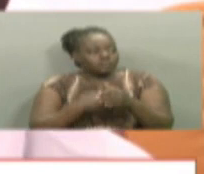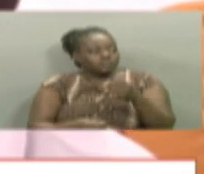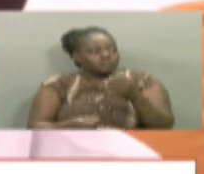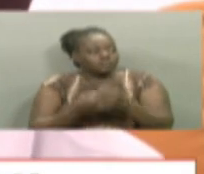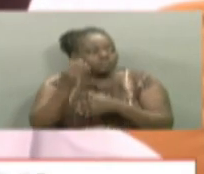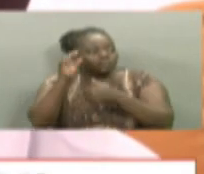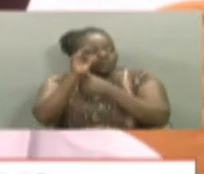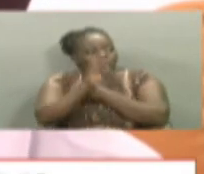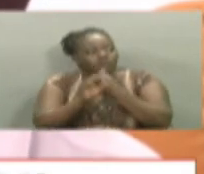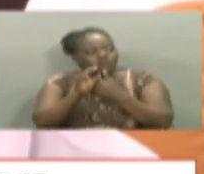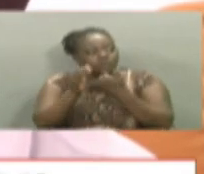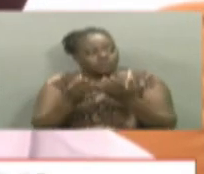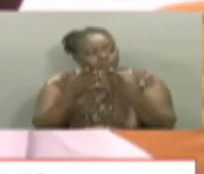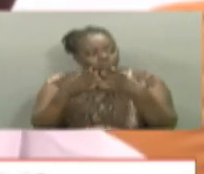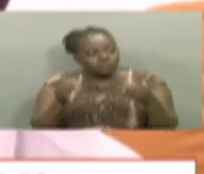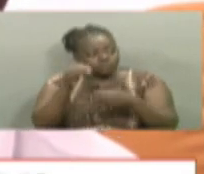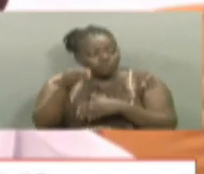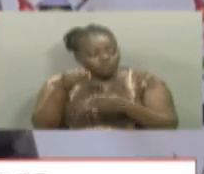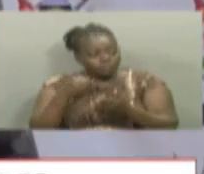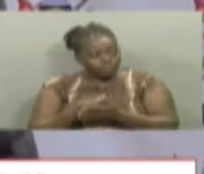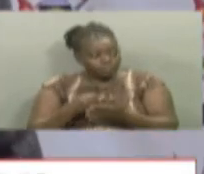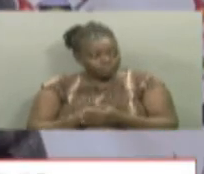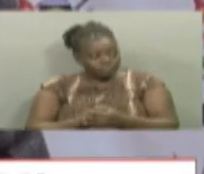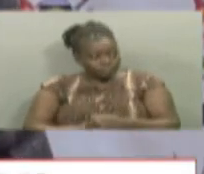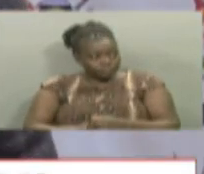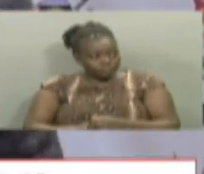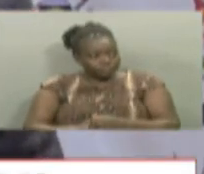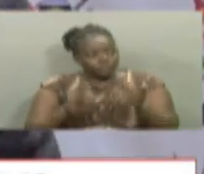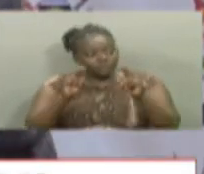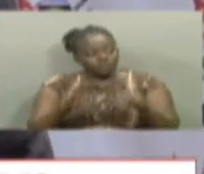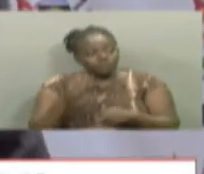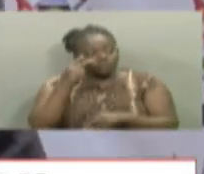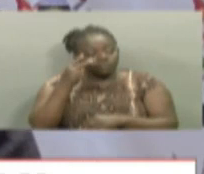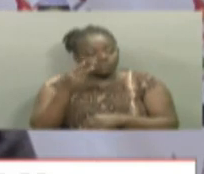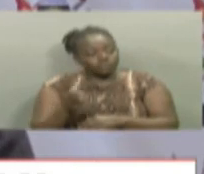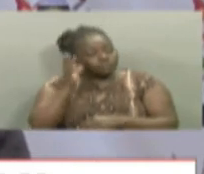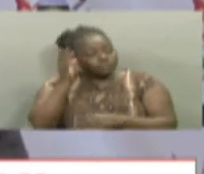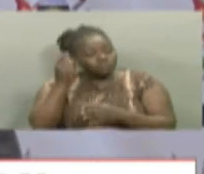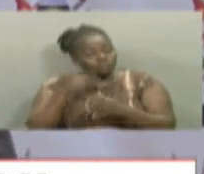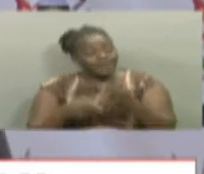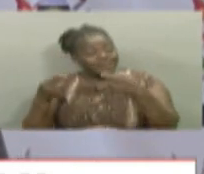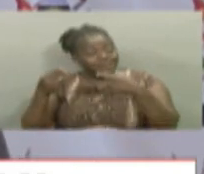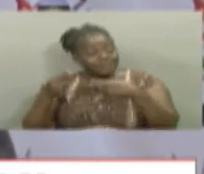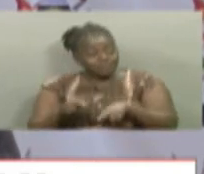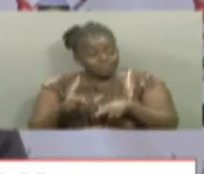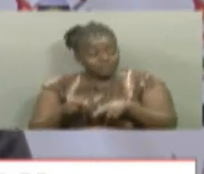baviiriddeko eggwanga okufiirwa ensimbi empitirivu. Baleme kutunula butunuzi kuwulira nti kyabaddewo